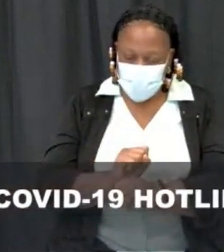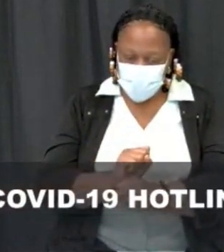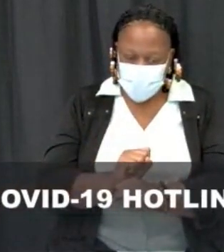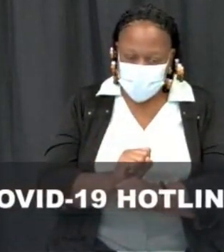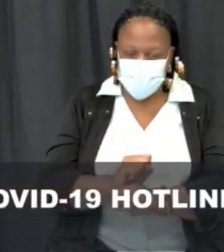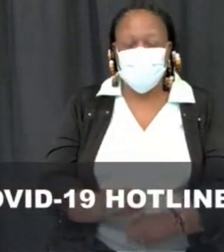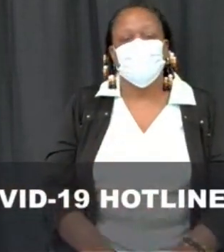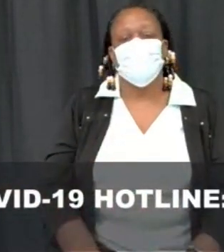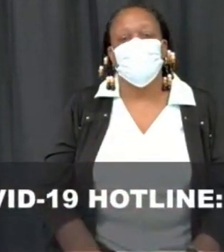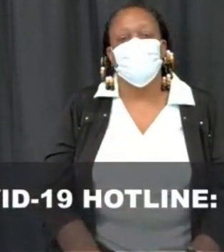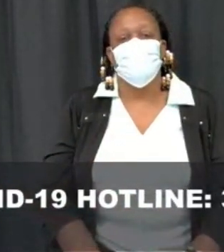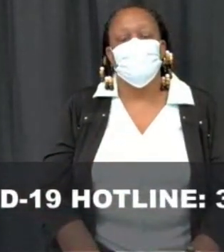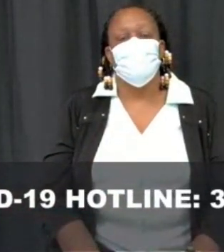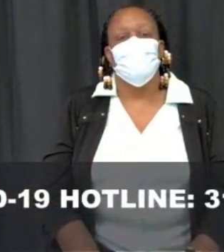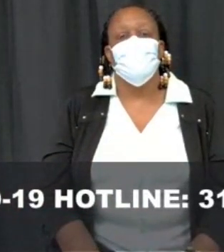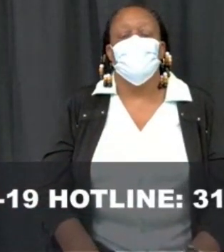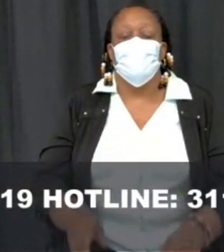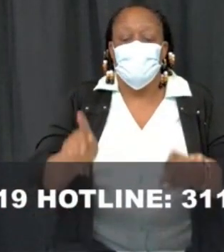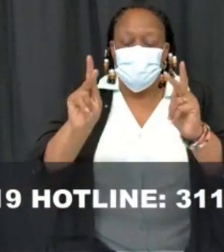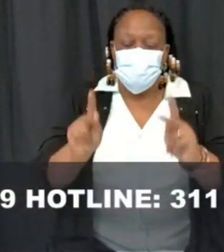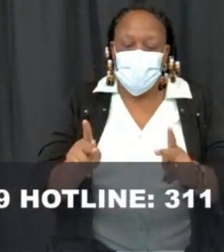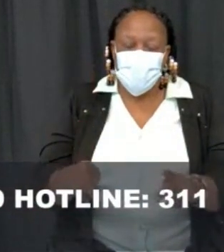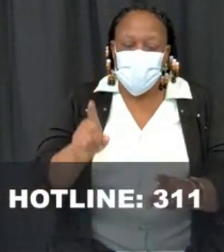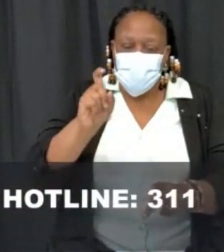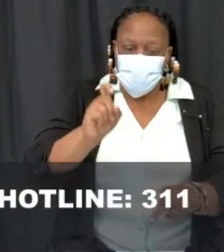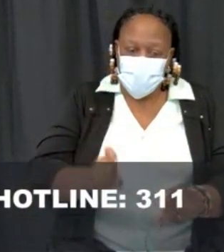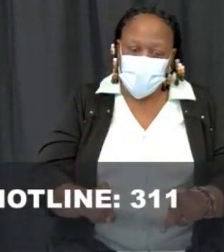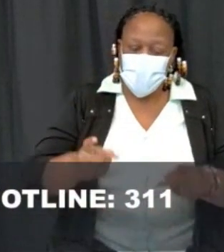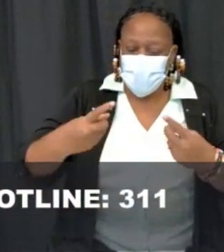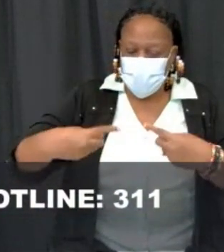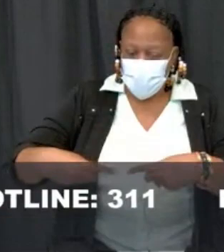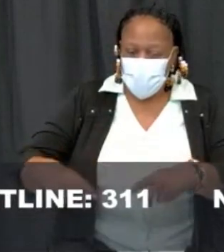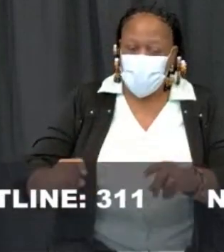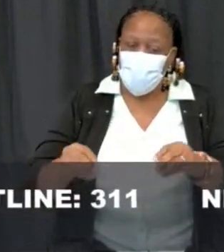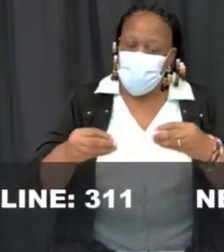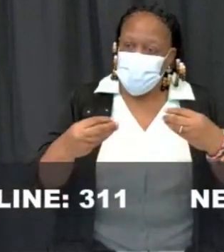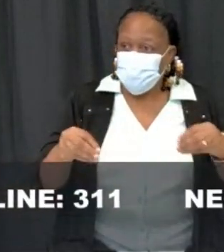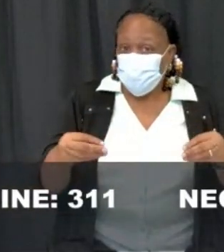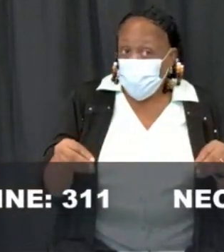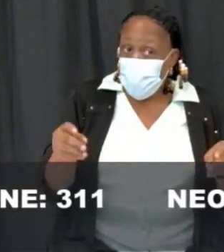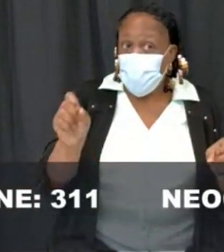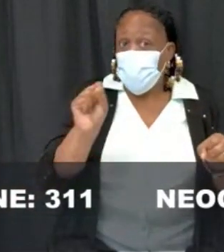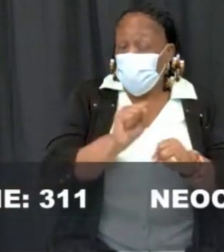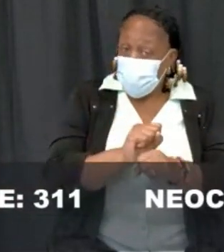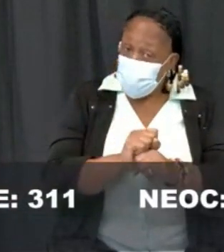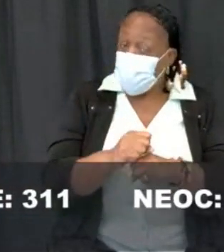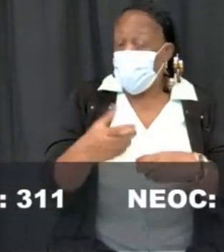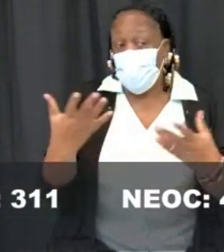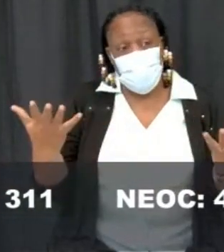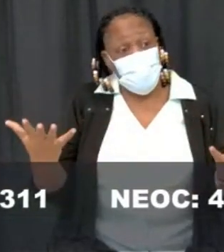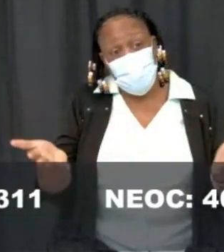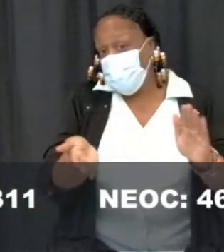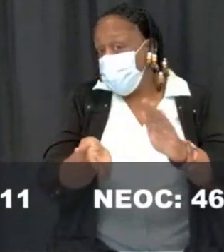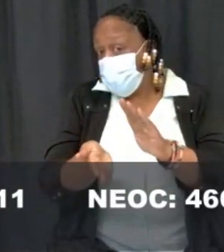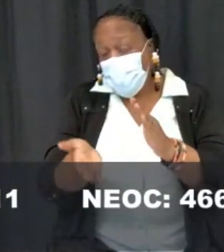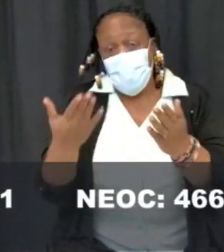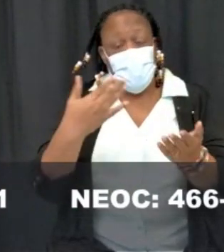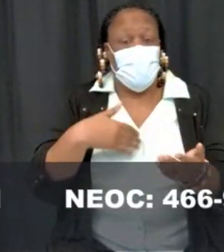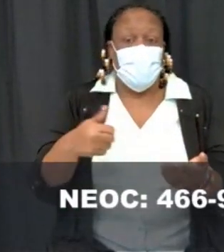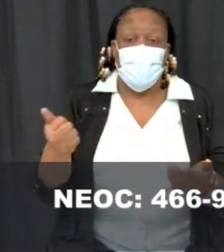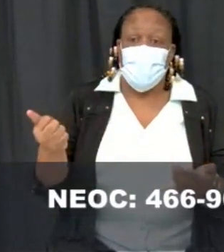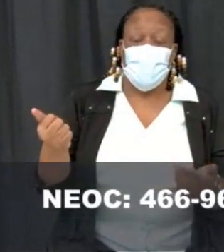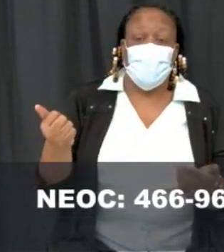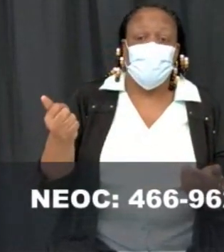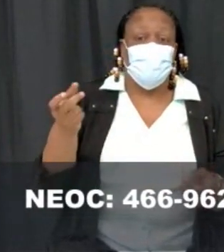the establishments approved for limited operations. These are bakeries, supermarkets, pharmacies,